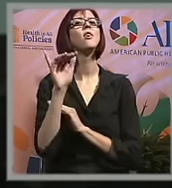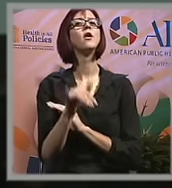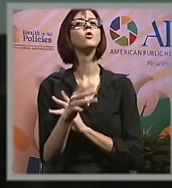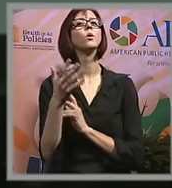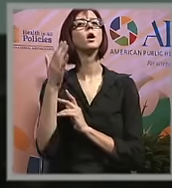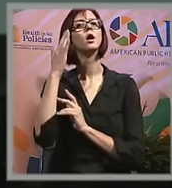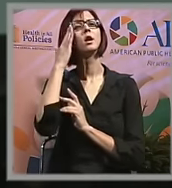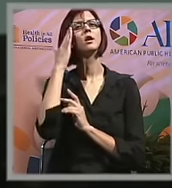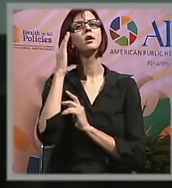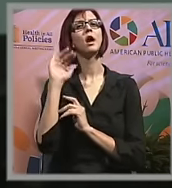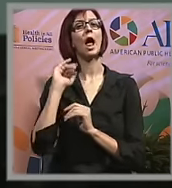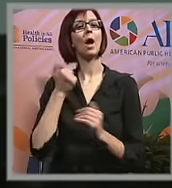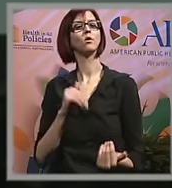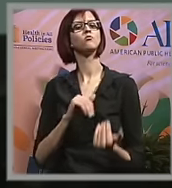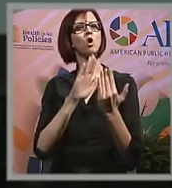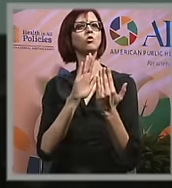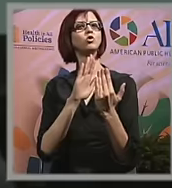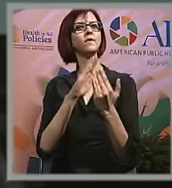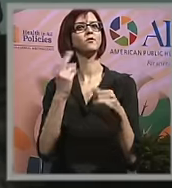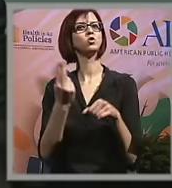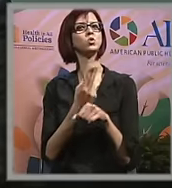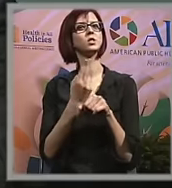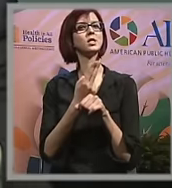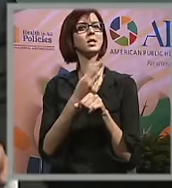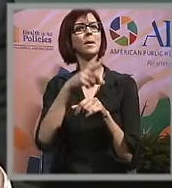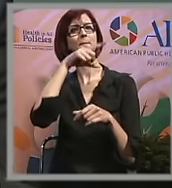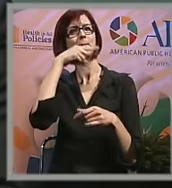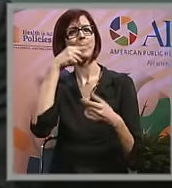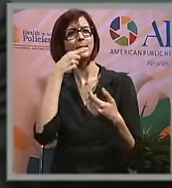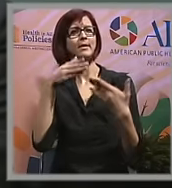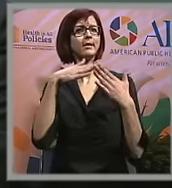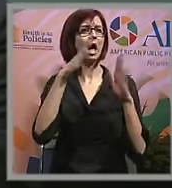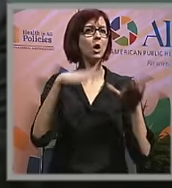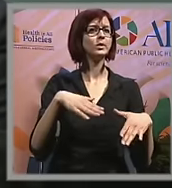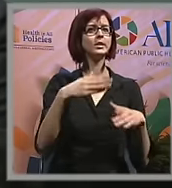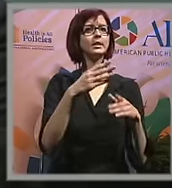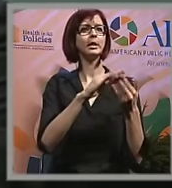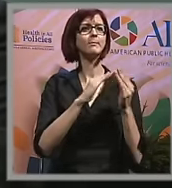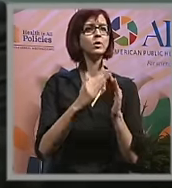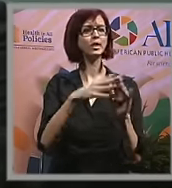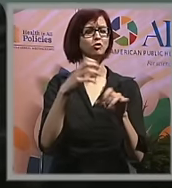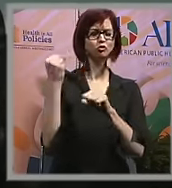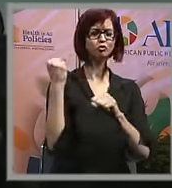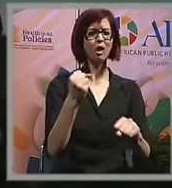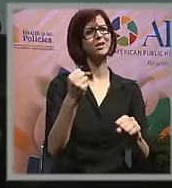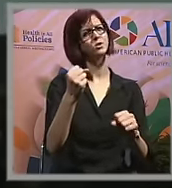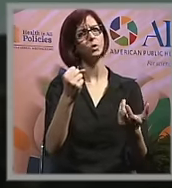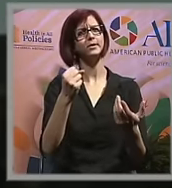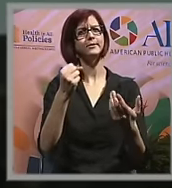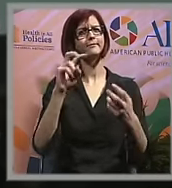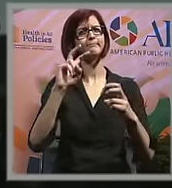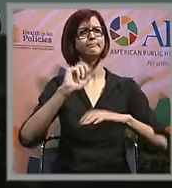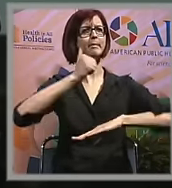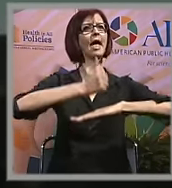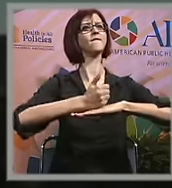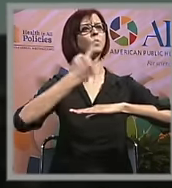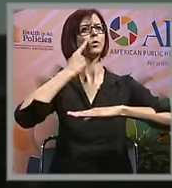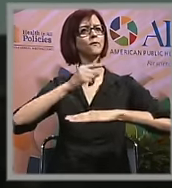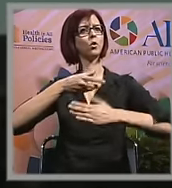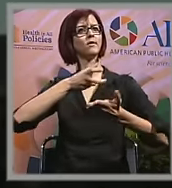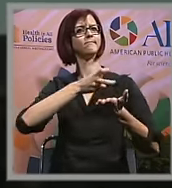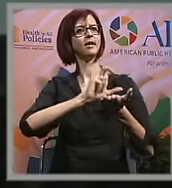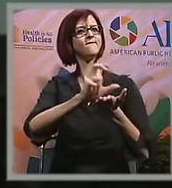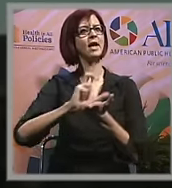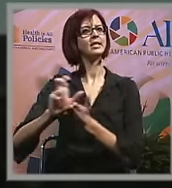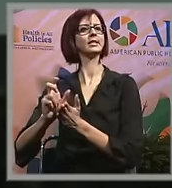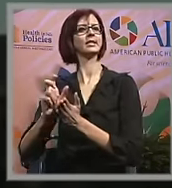where our approach of using public housing communities as a strong sort of platform for investing where